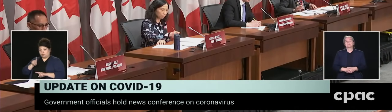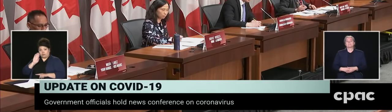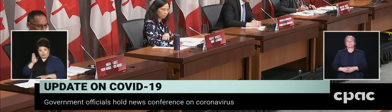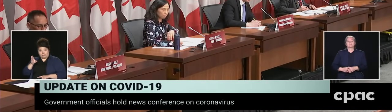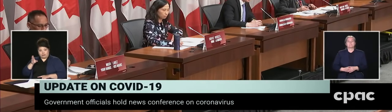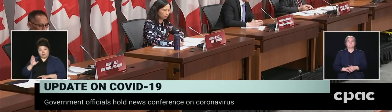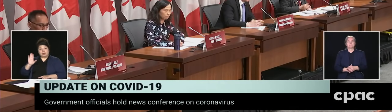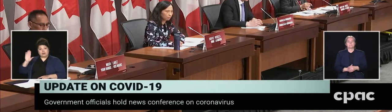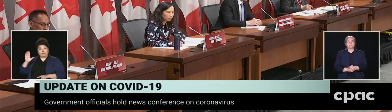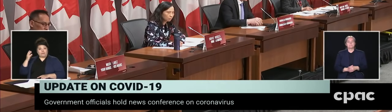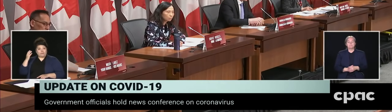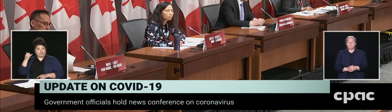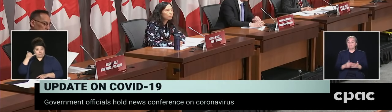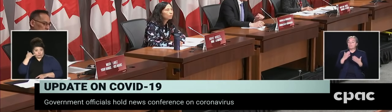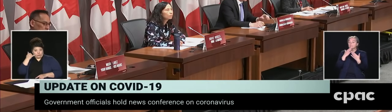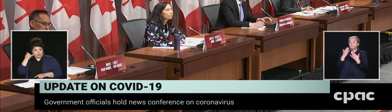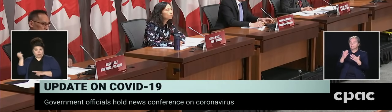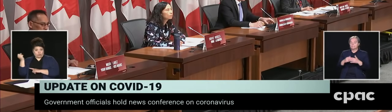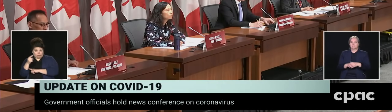follow-up. Operator.